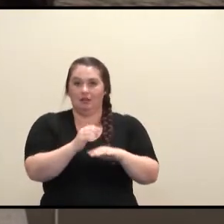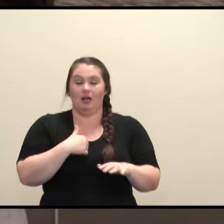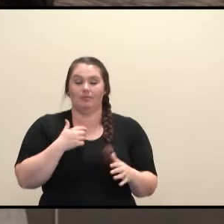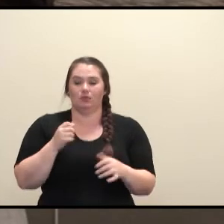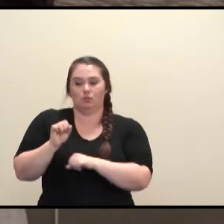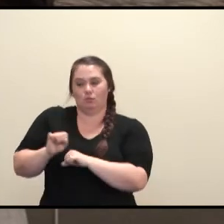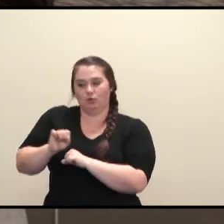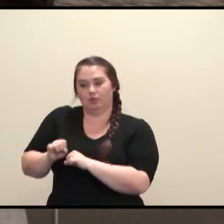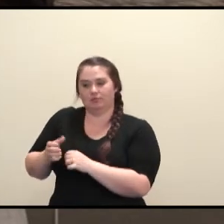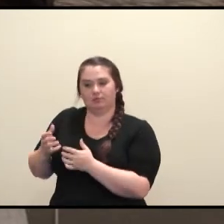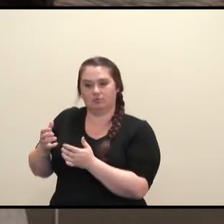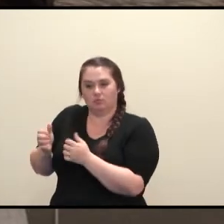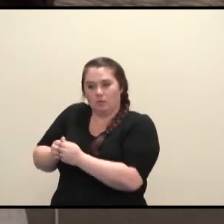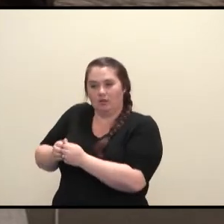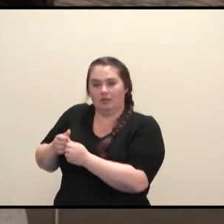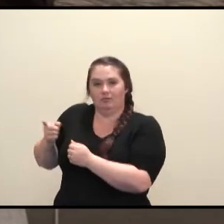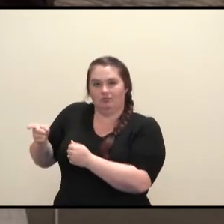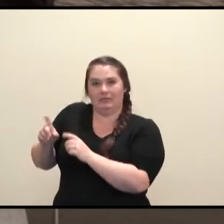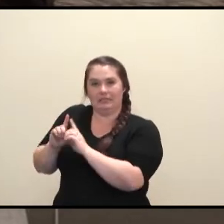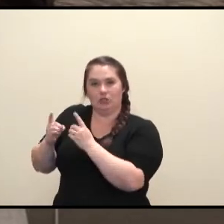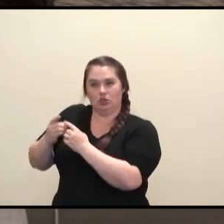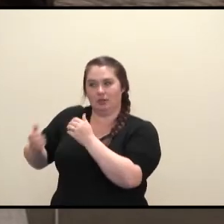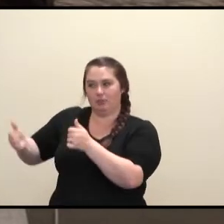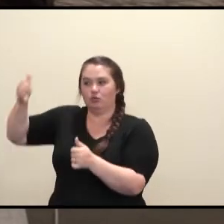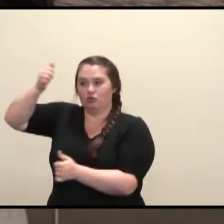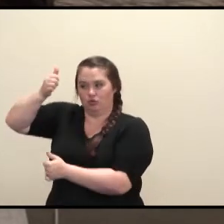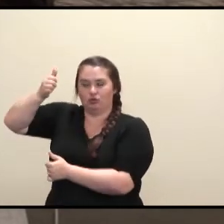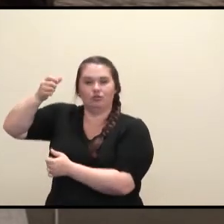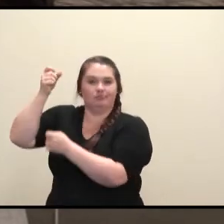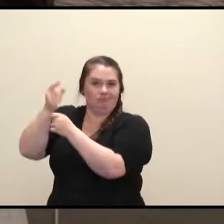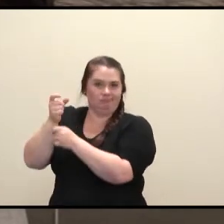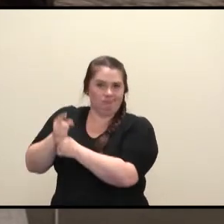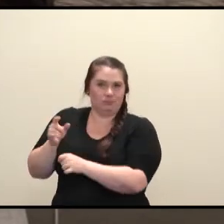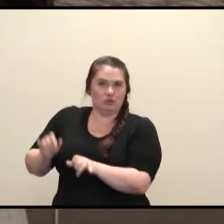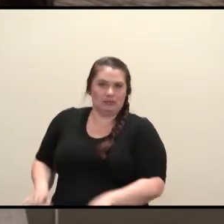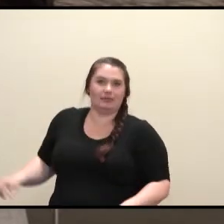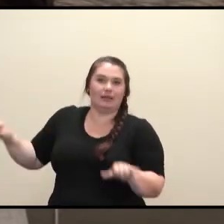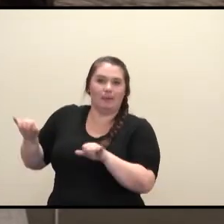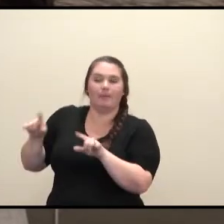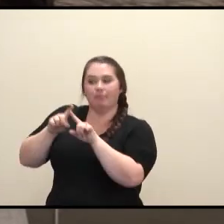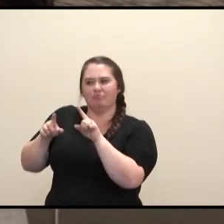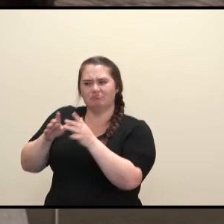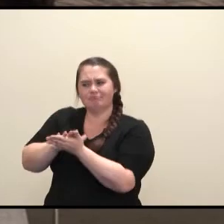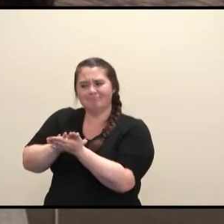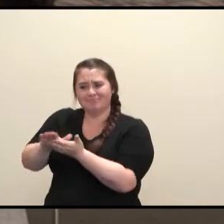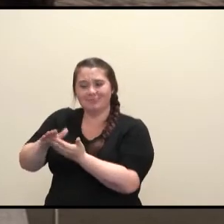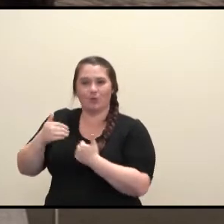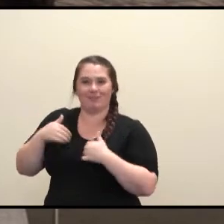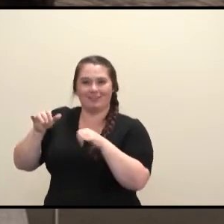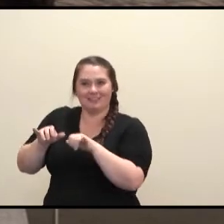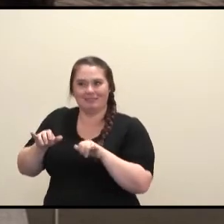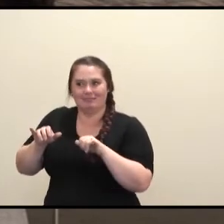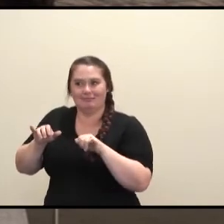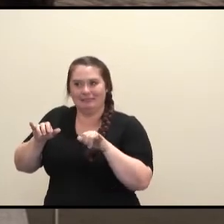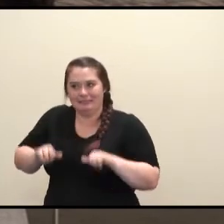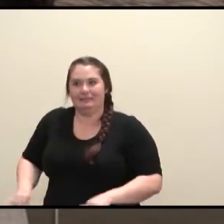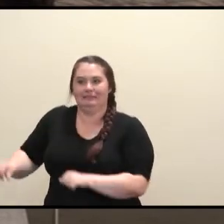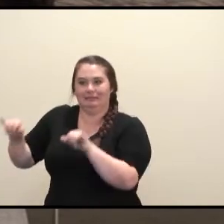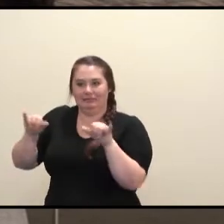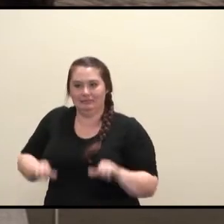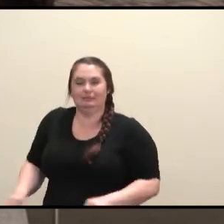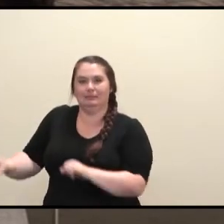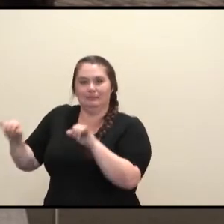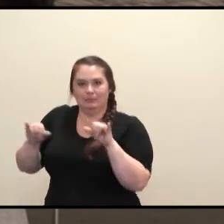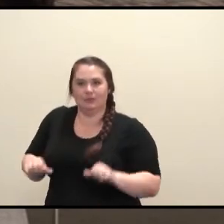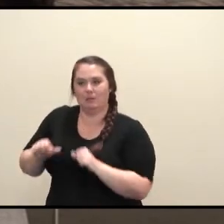with, district administration like we do every year. But it is nice to have a consistent district to work with and to